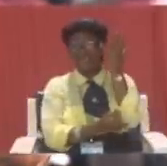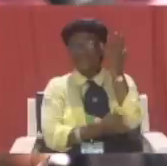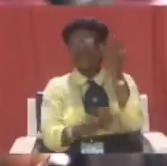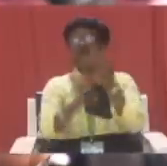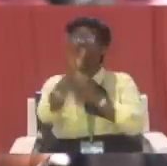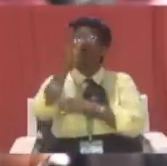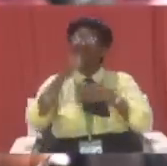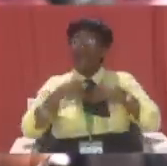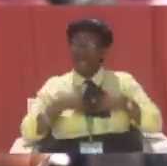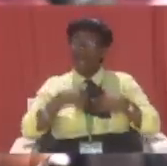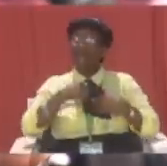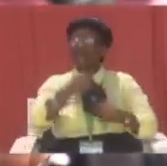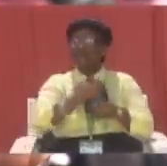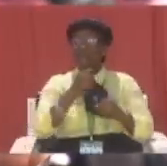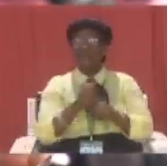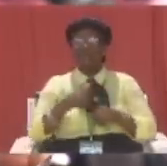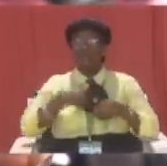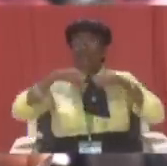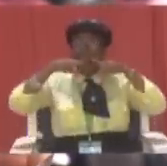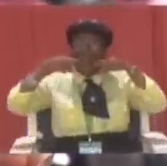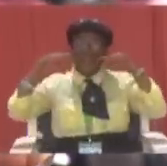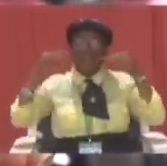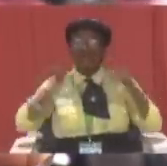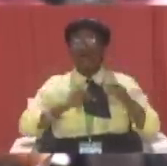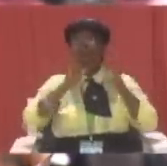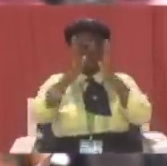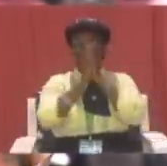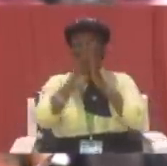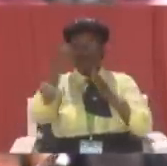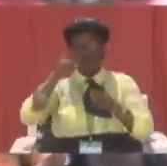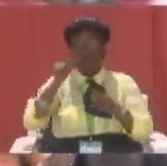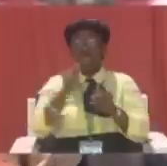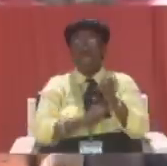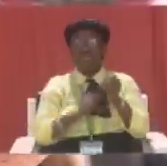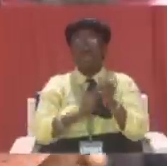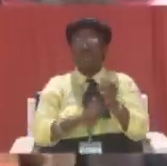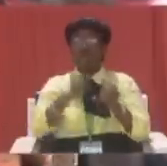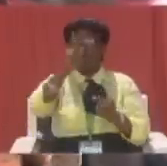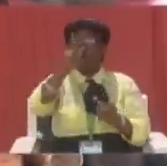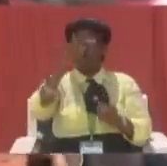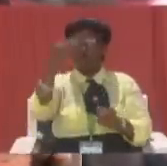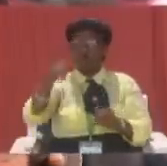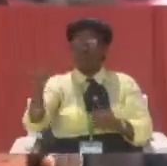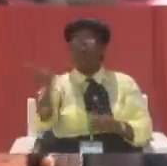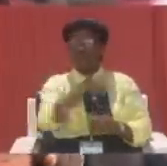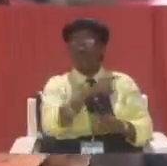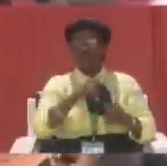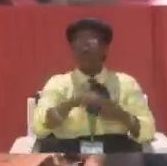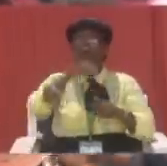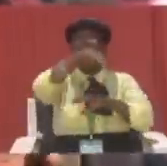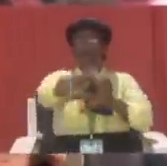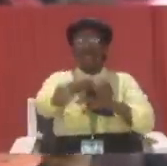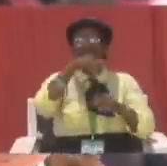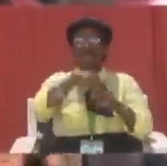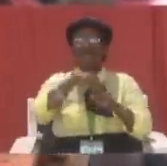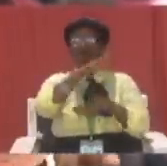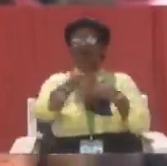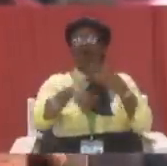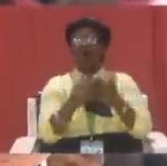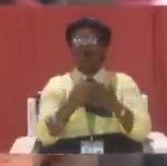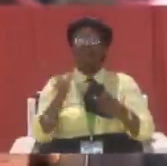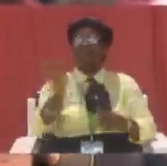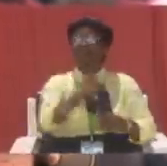laugh. I pray for every one of you here tonight, in all your homes, there will be